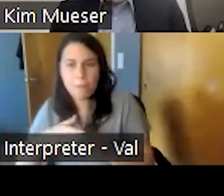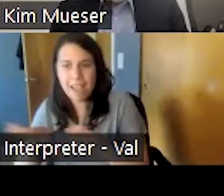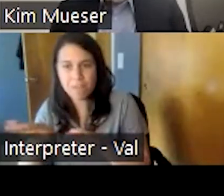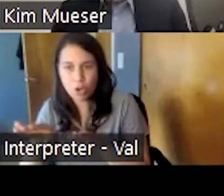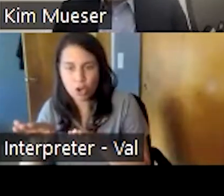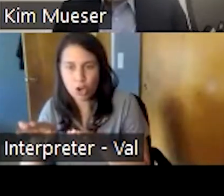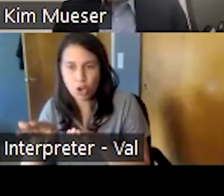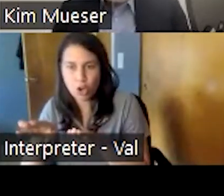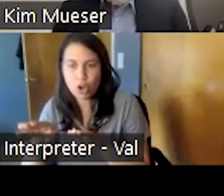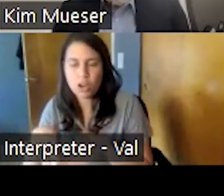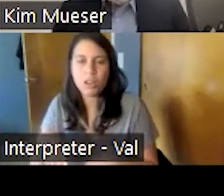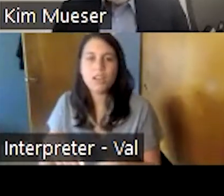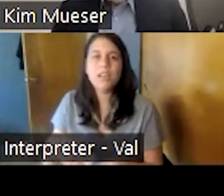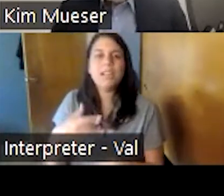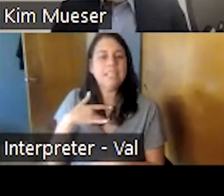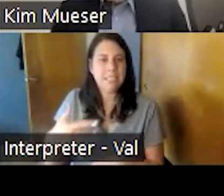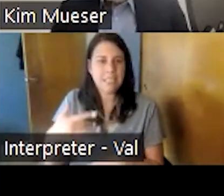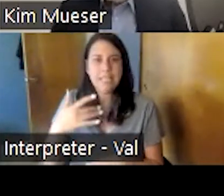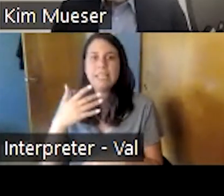tripartite cognition, emotion, behavior